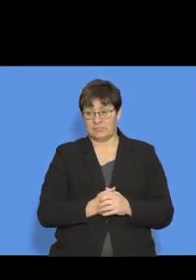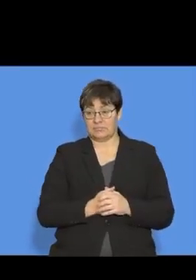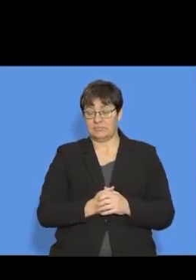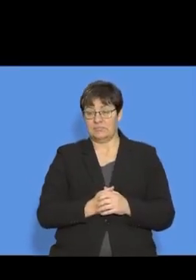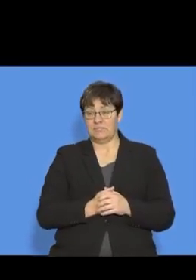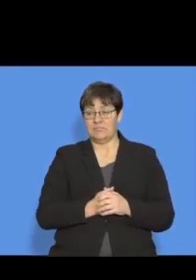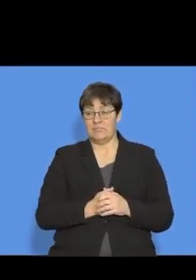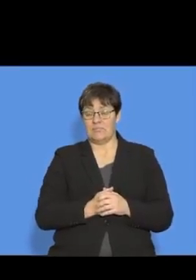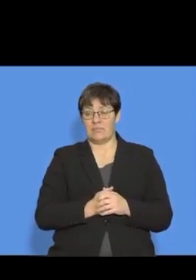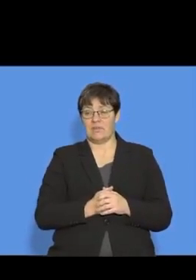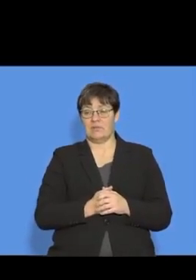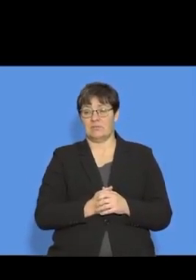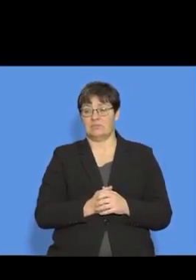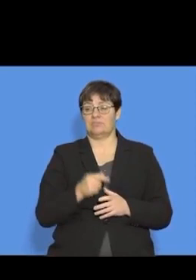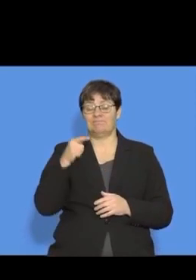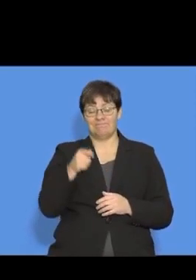intestine.